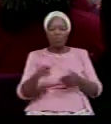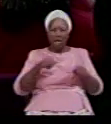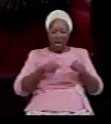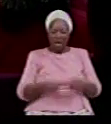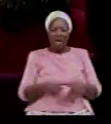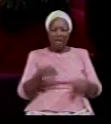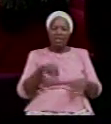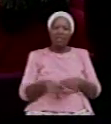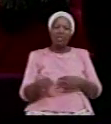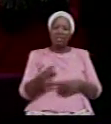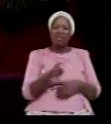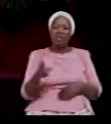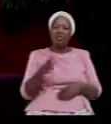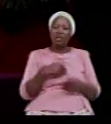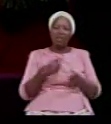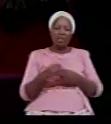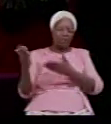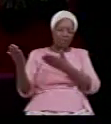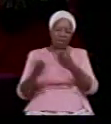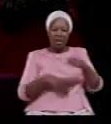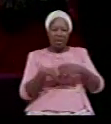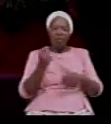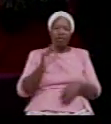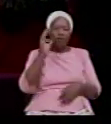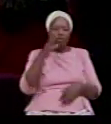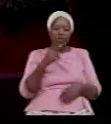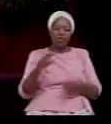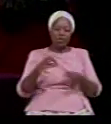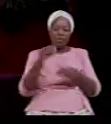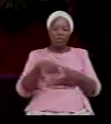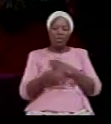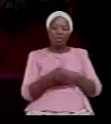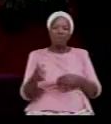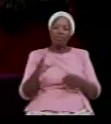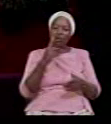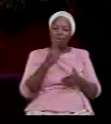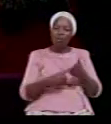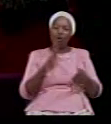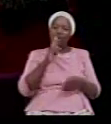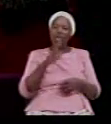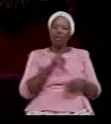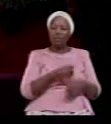Verse 22. In verse 22 it says, but the fruit of the